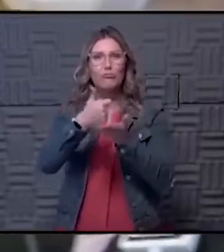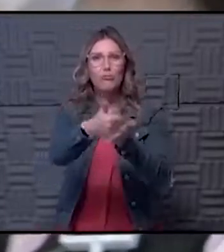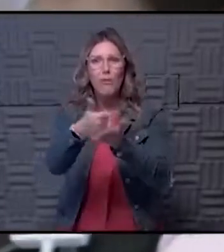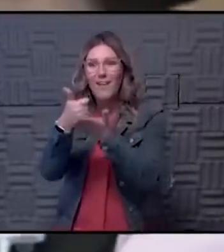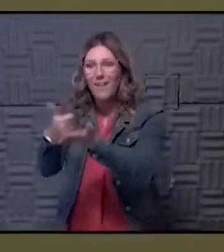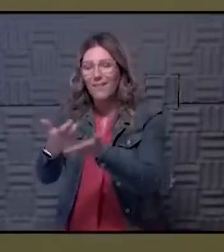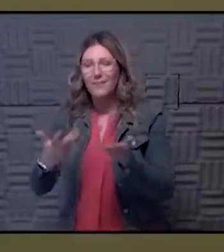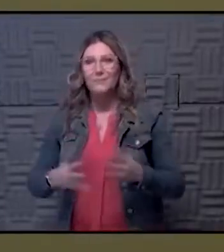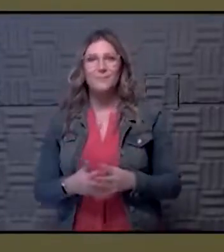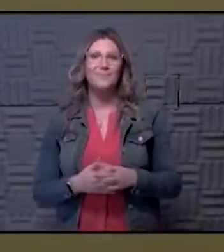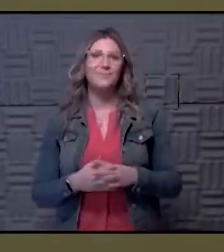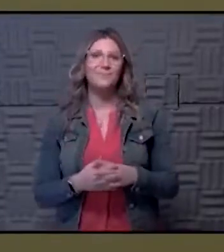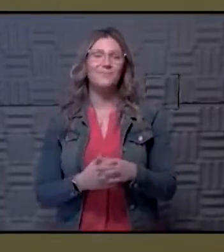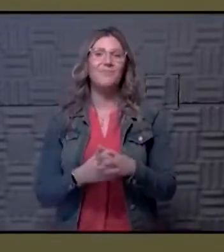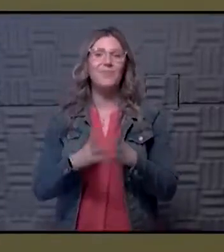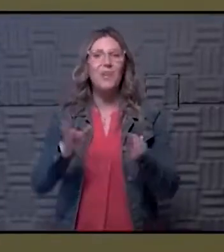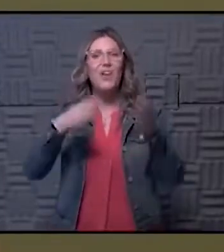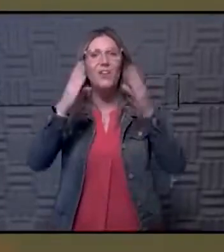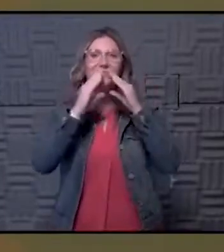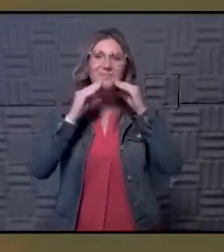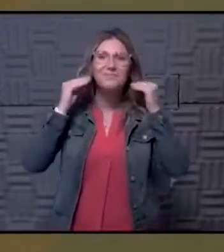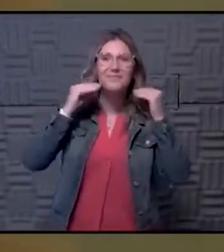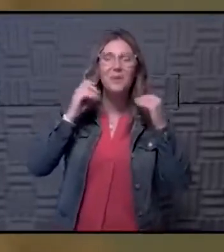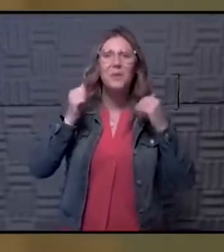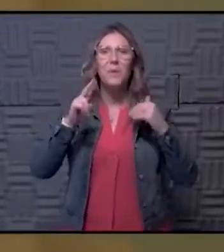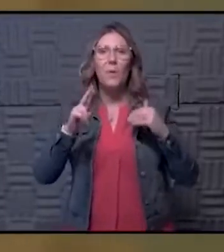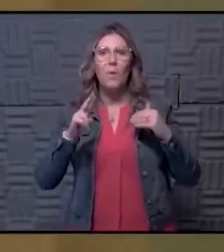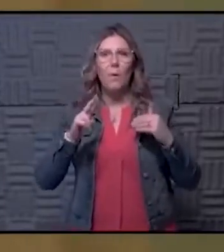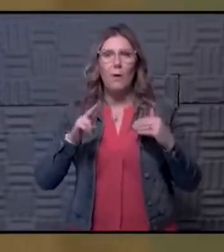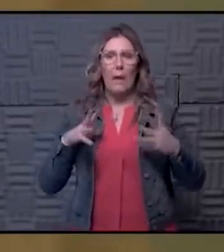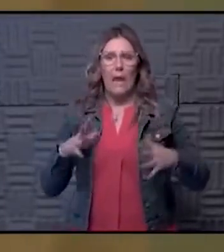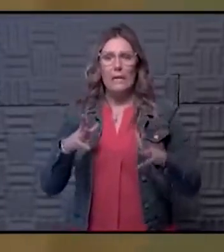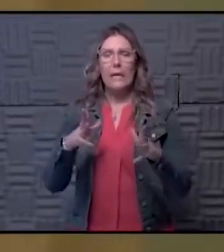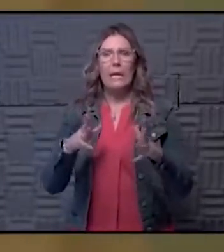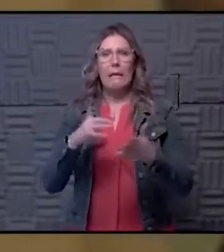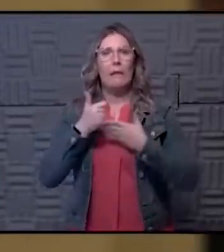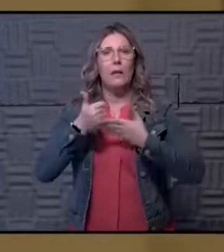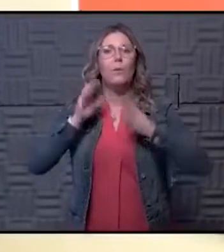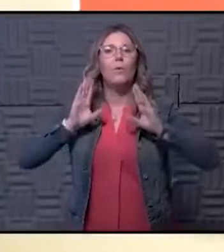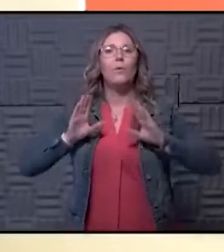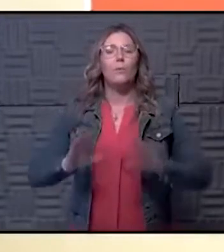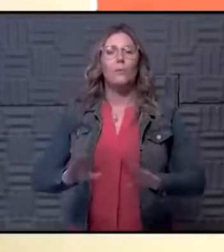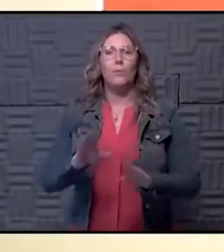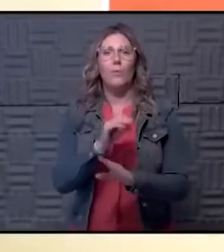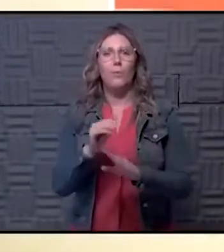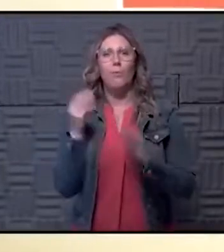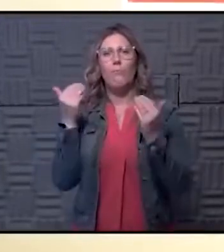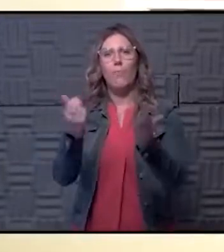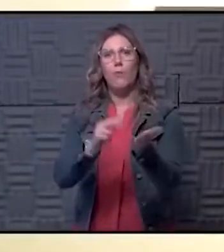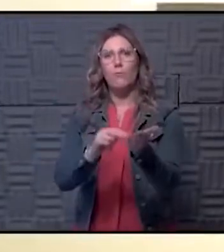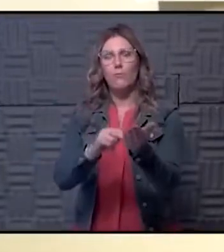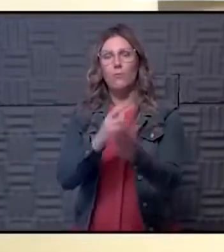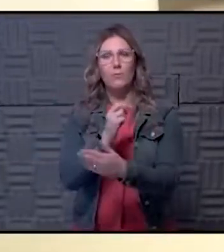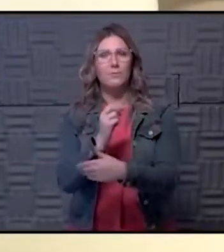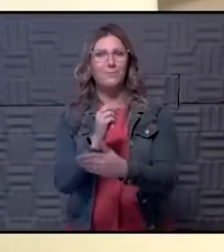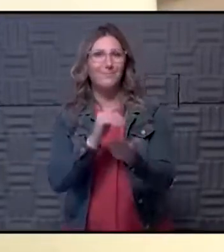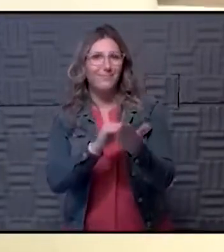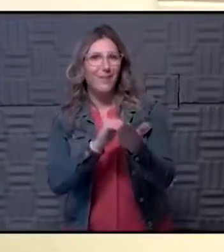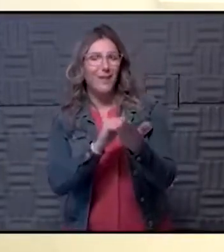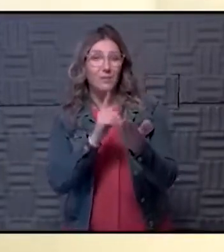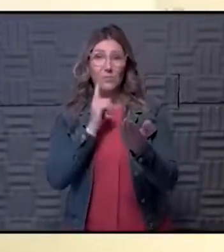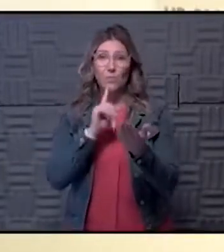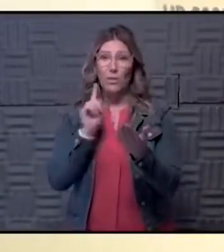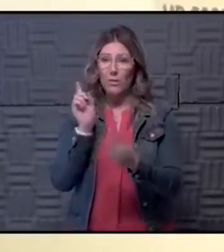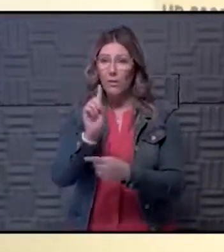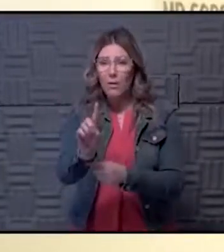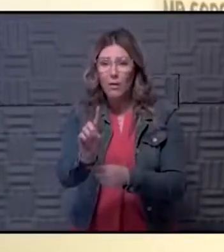that smile, or just that ease of anxiety, and it allows our nurses and our physicians to really remain at the